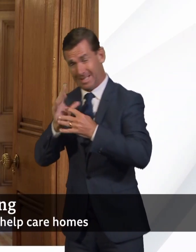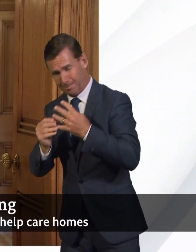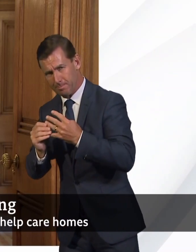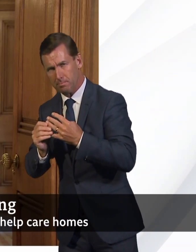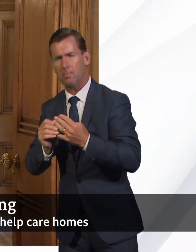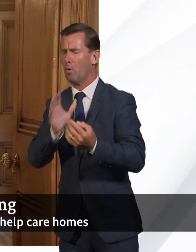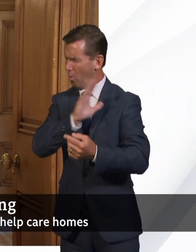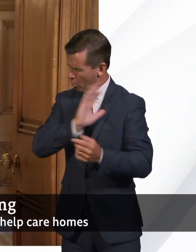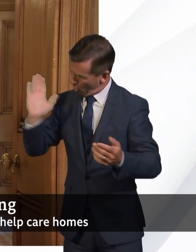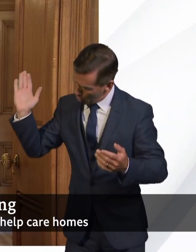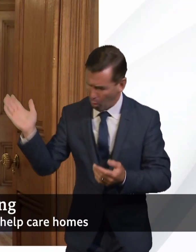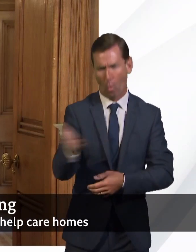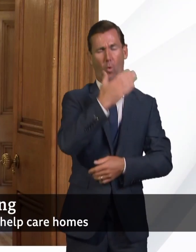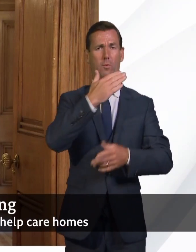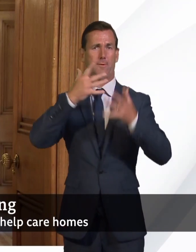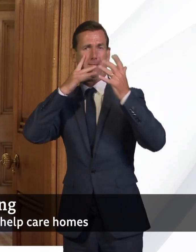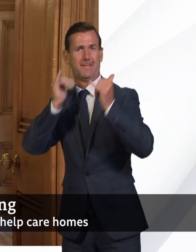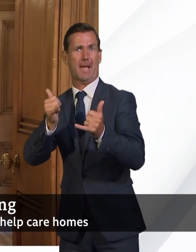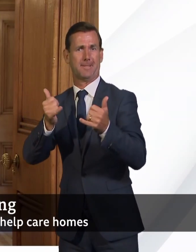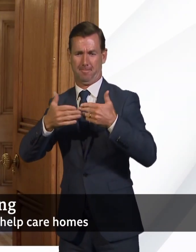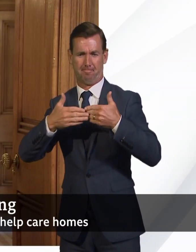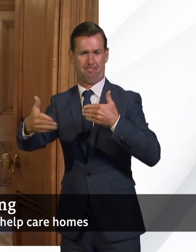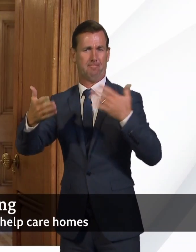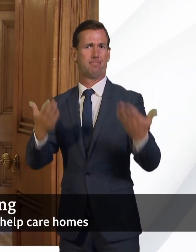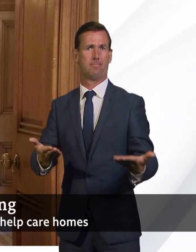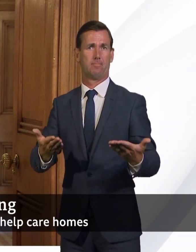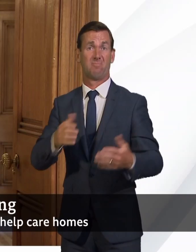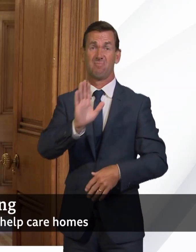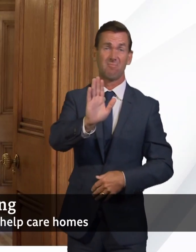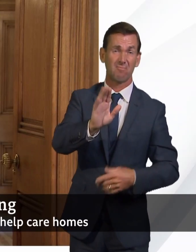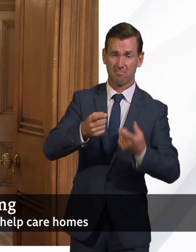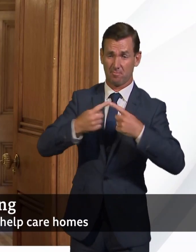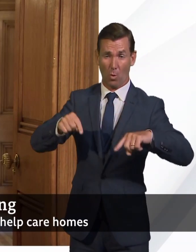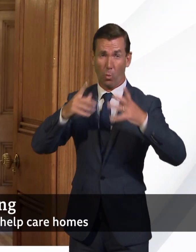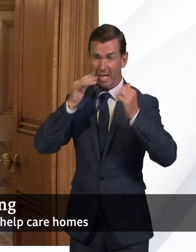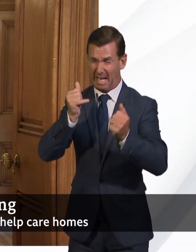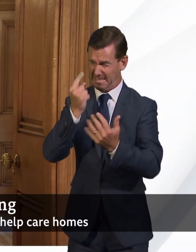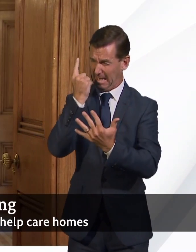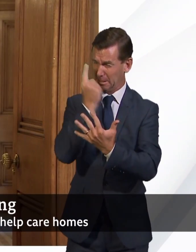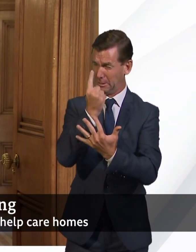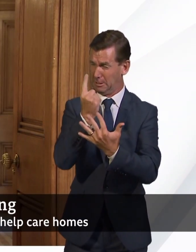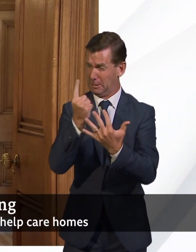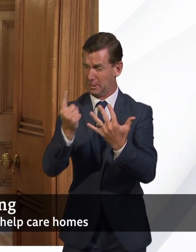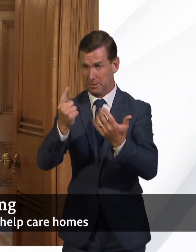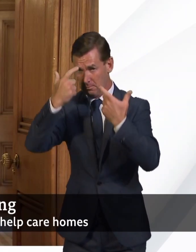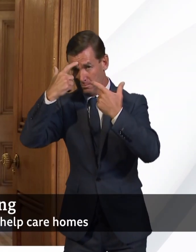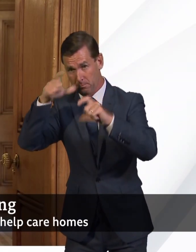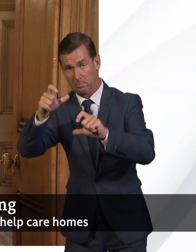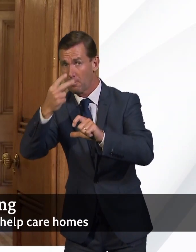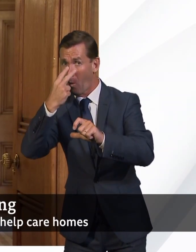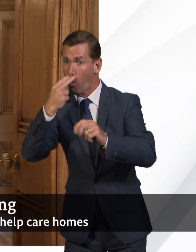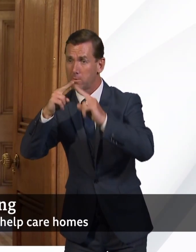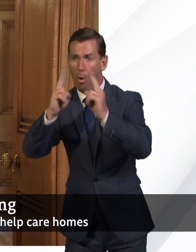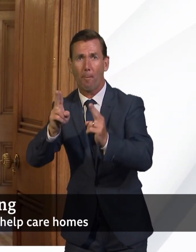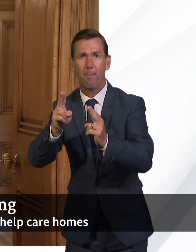are now being tested. And in fact, we'll test every resident and every member of staff in our elderly care homes